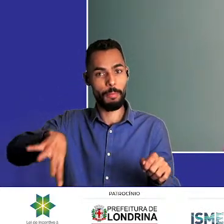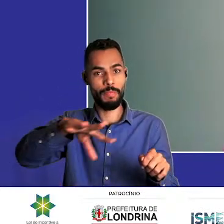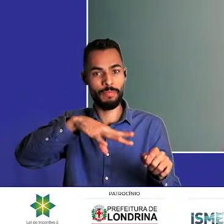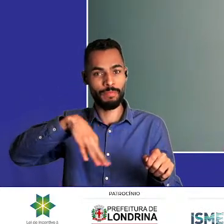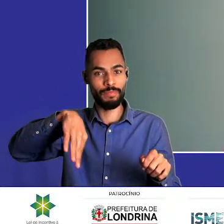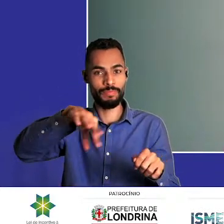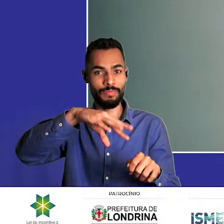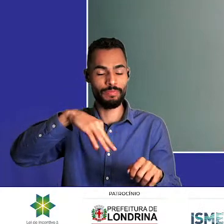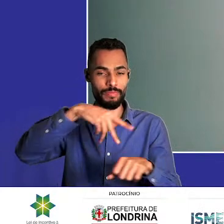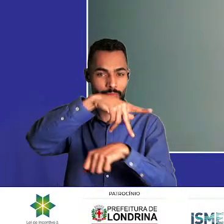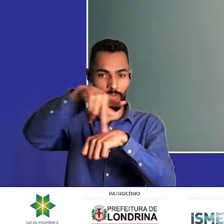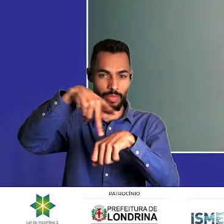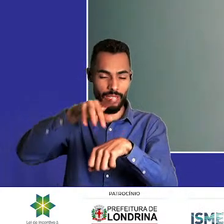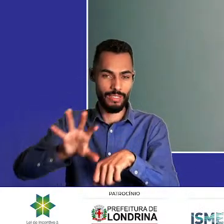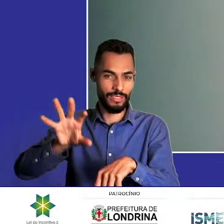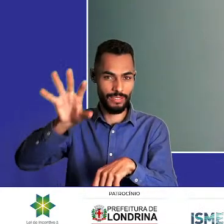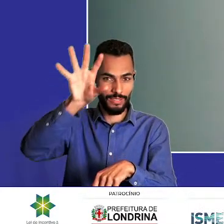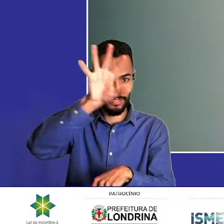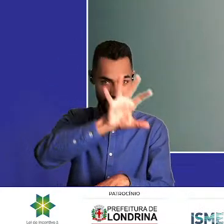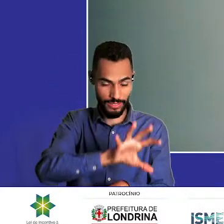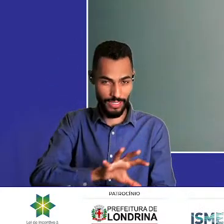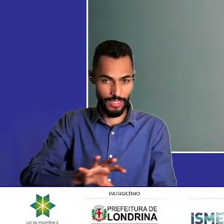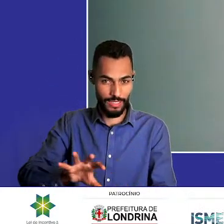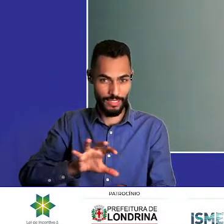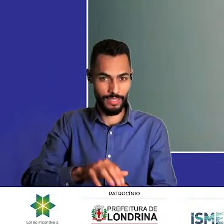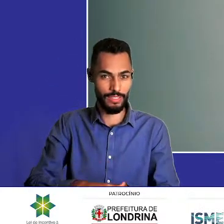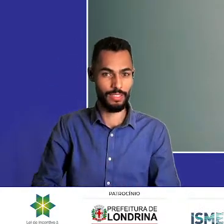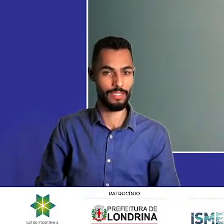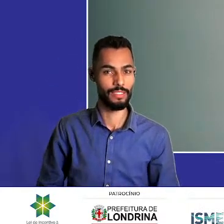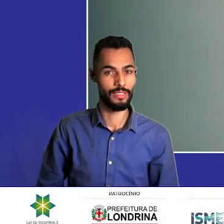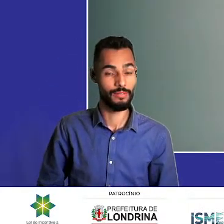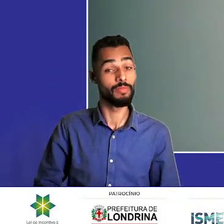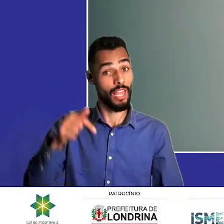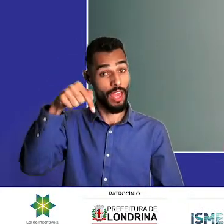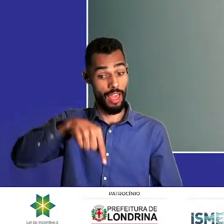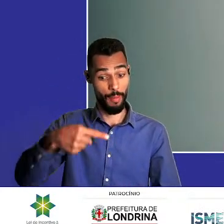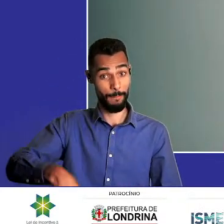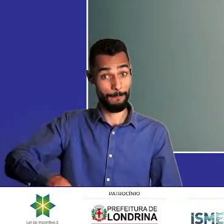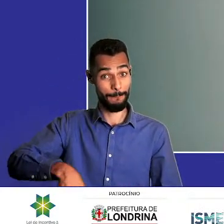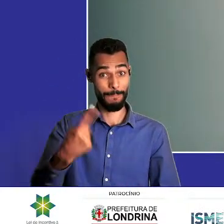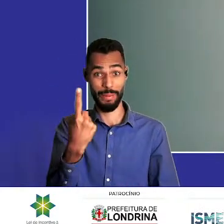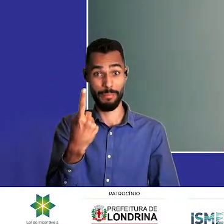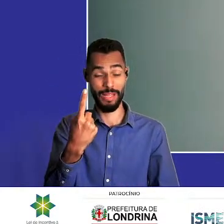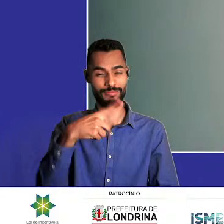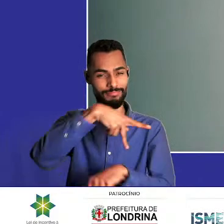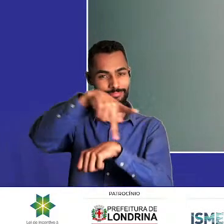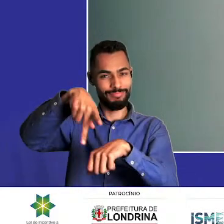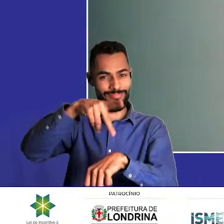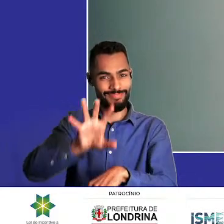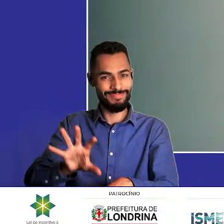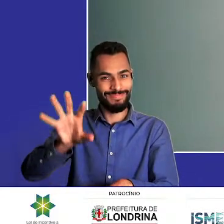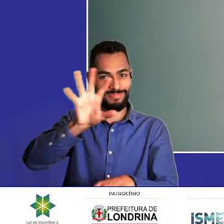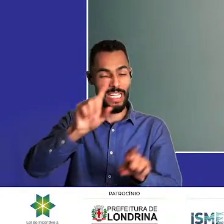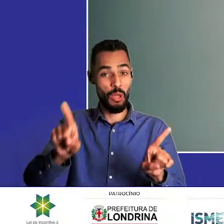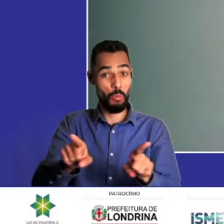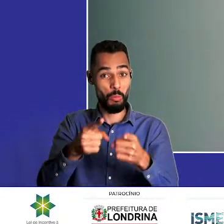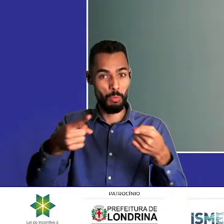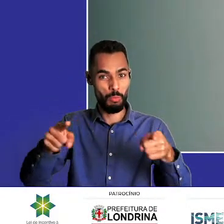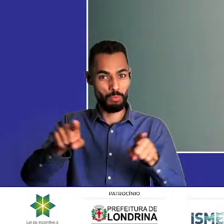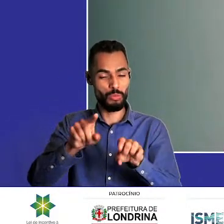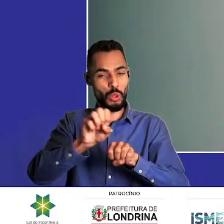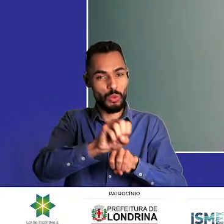The first International Symposium of Music Education starts now about the